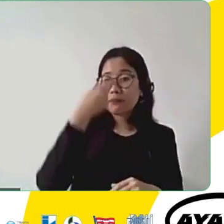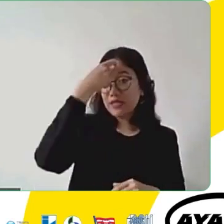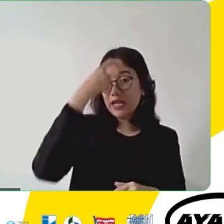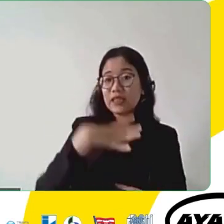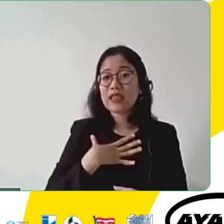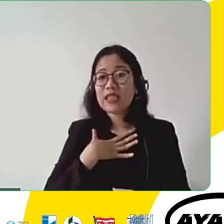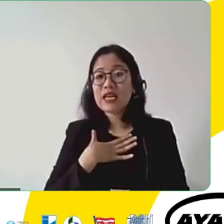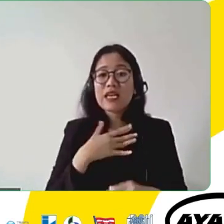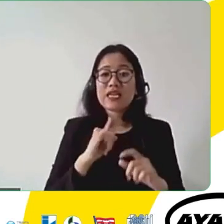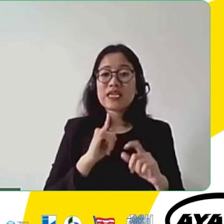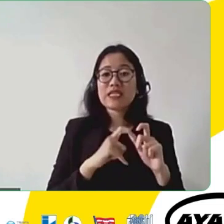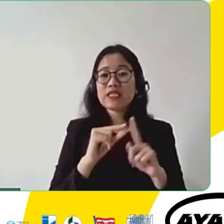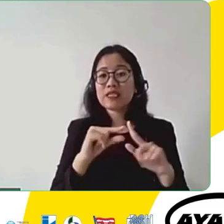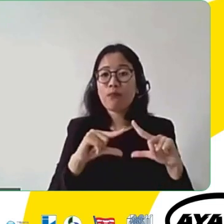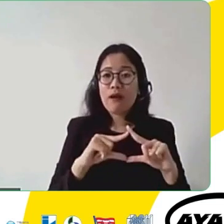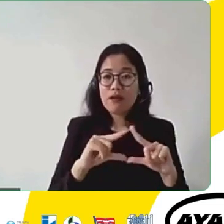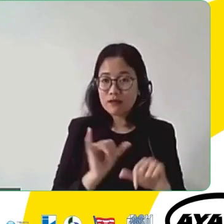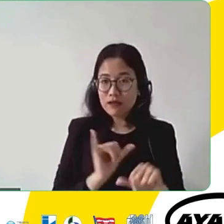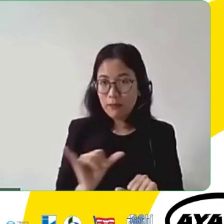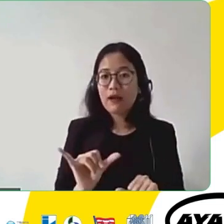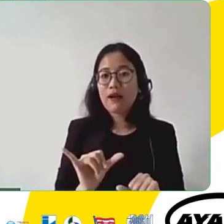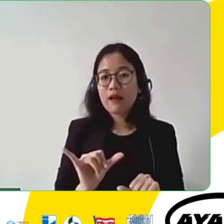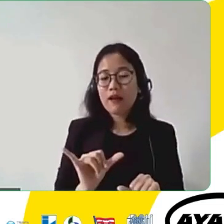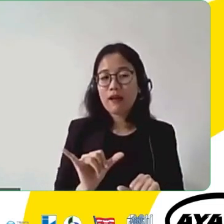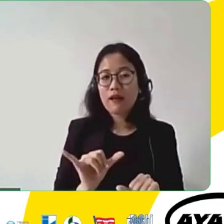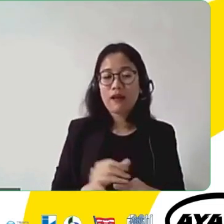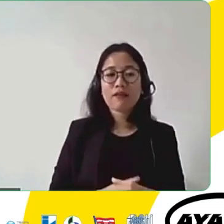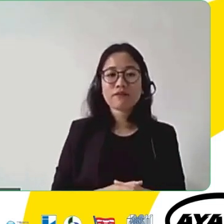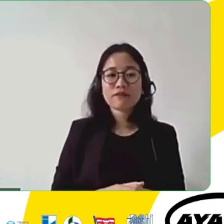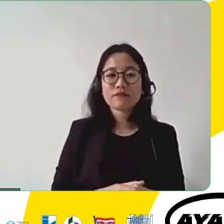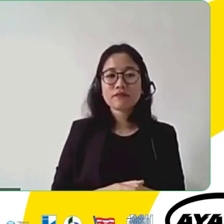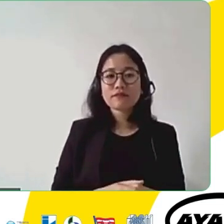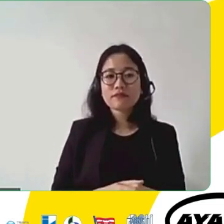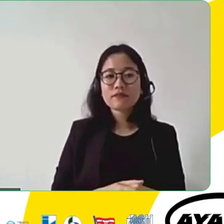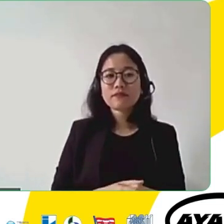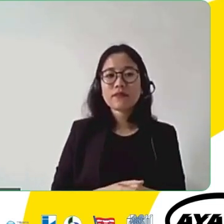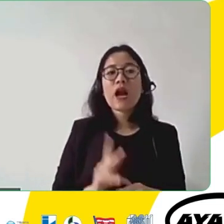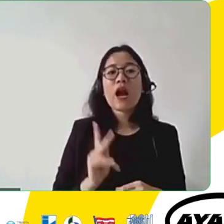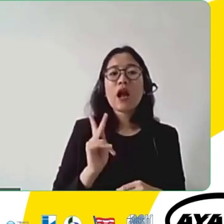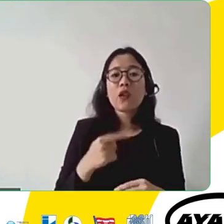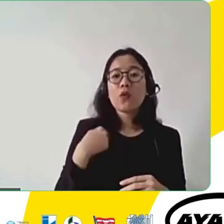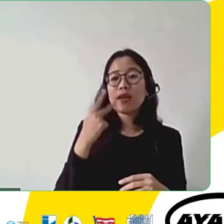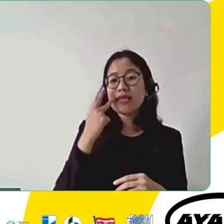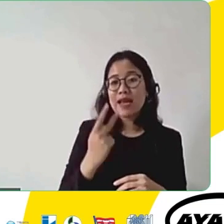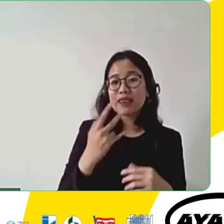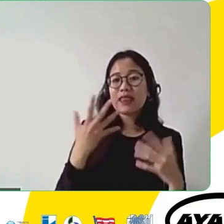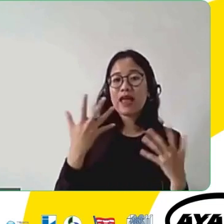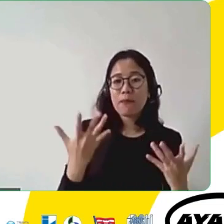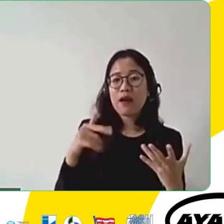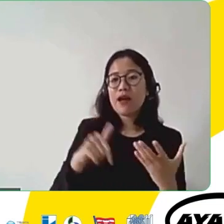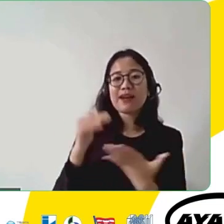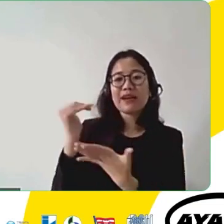And if we can see the trend of asthma, bronchopneumonia, and pneumonia in